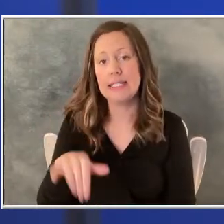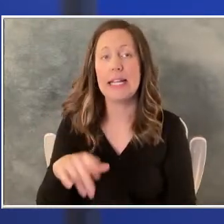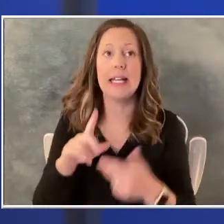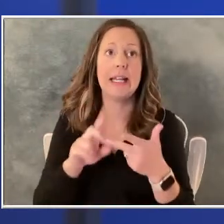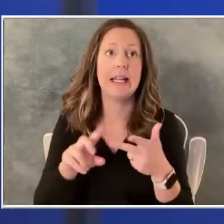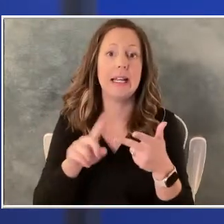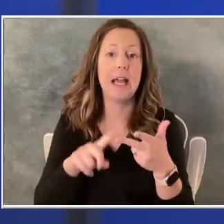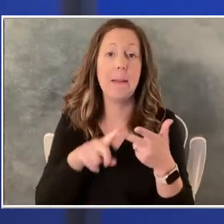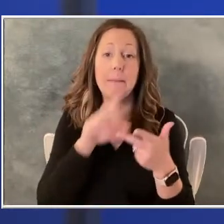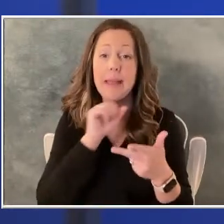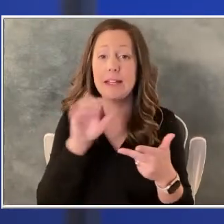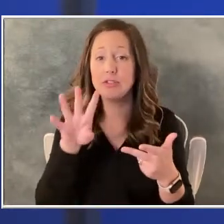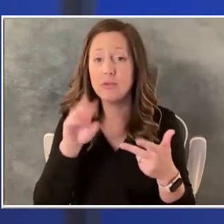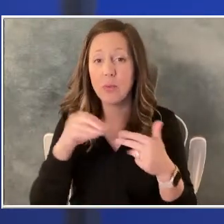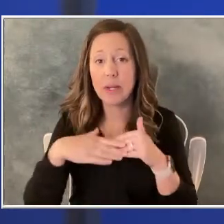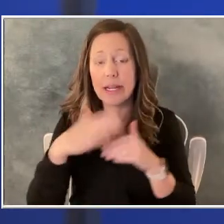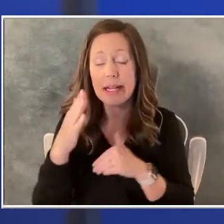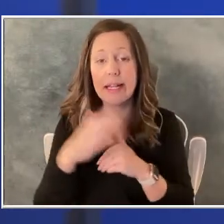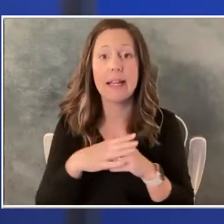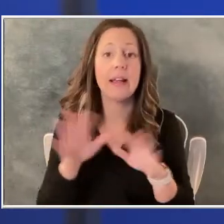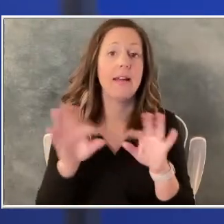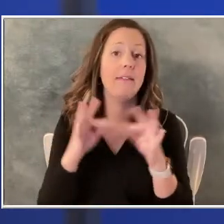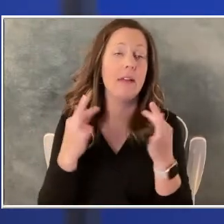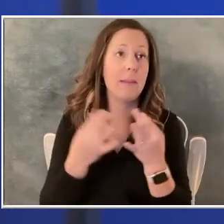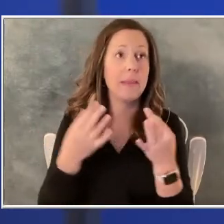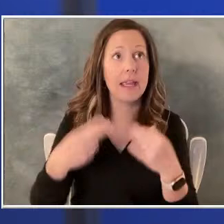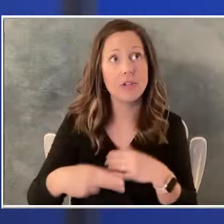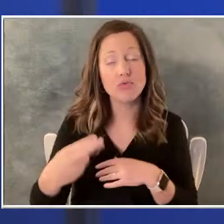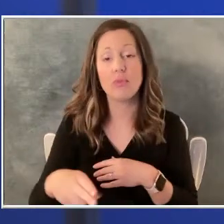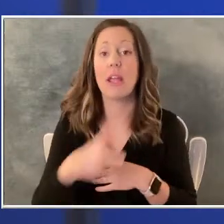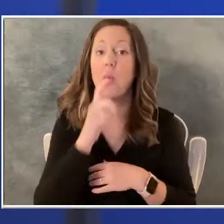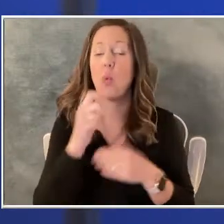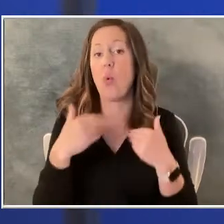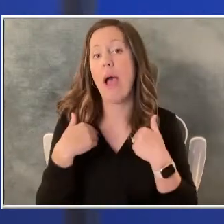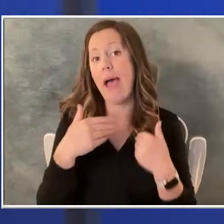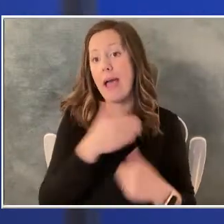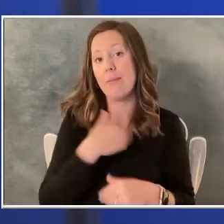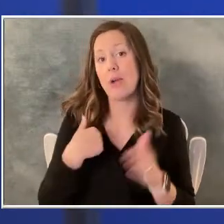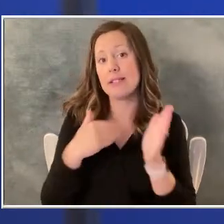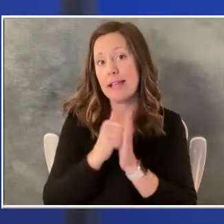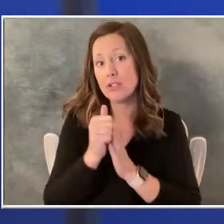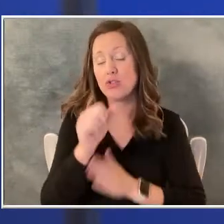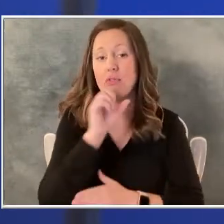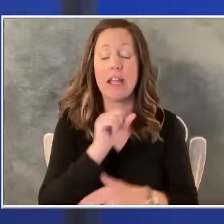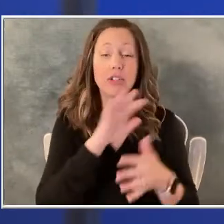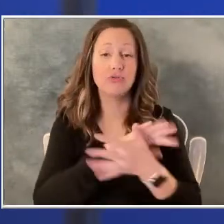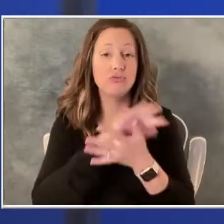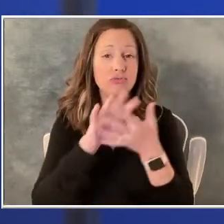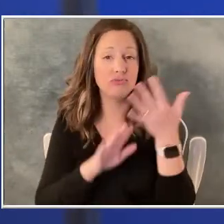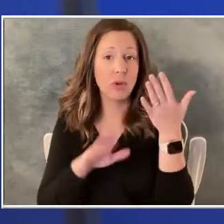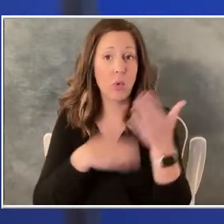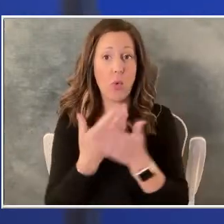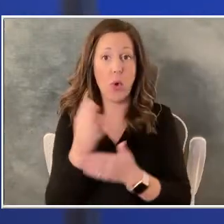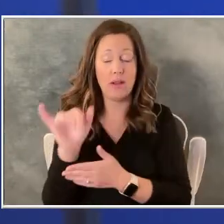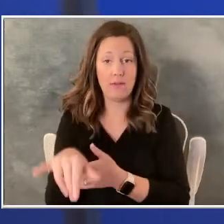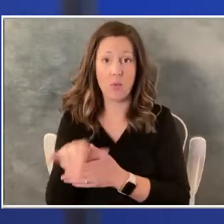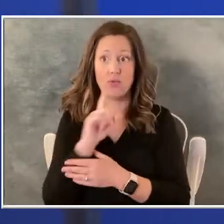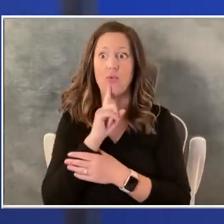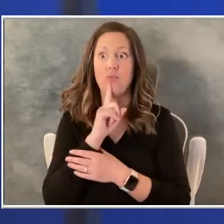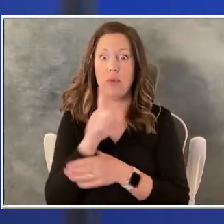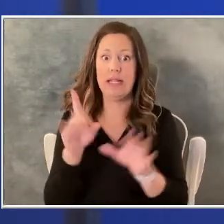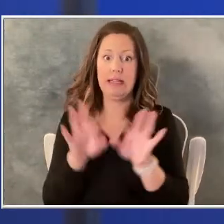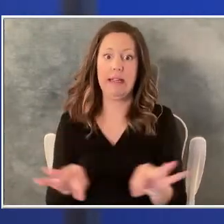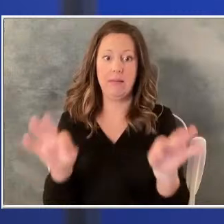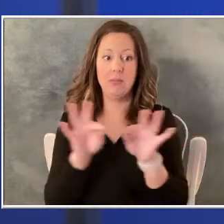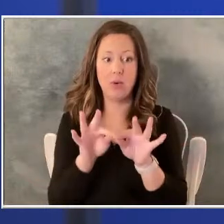family history, who had breast cancer, the age of breast cancer. All of these things are very important in